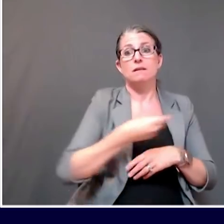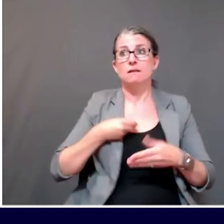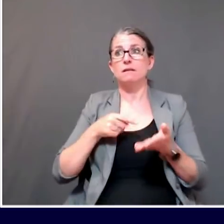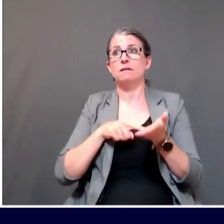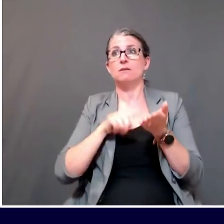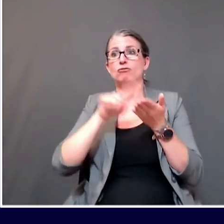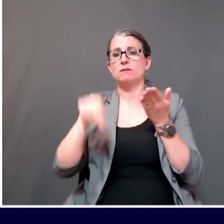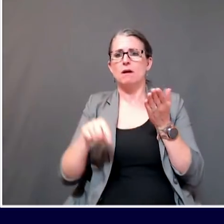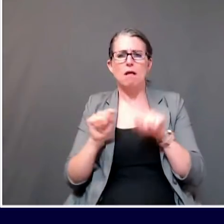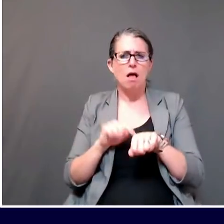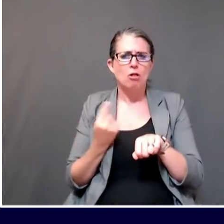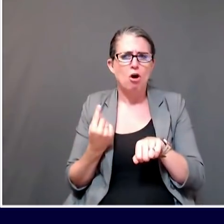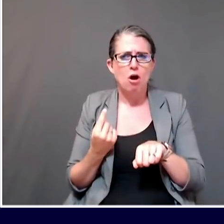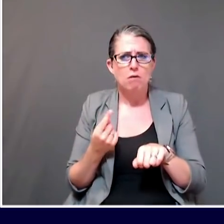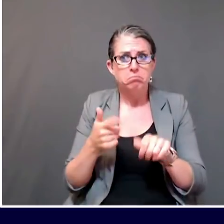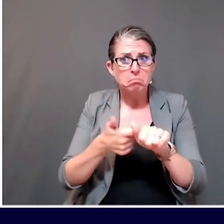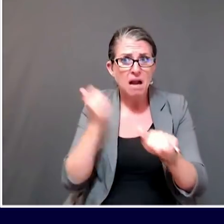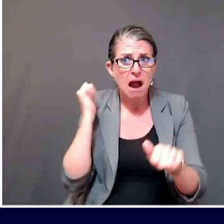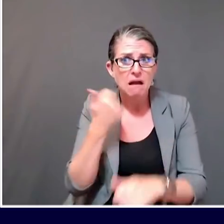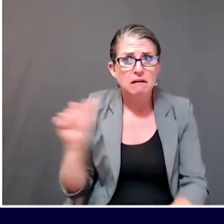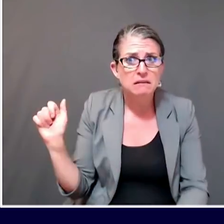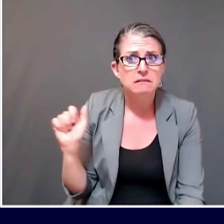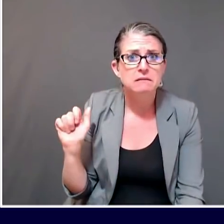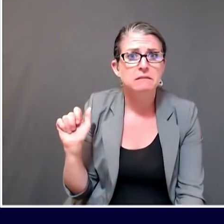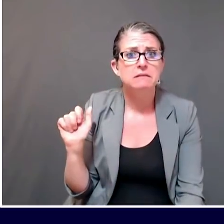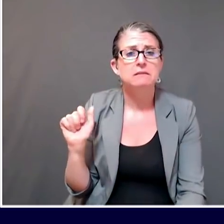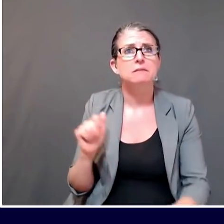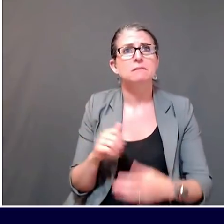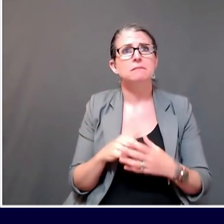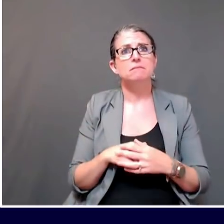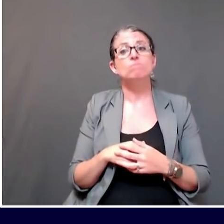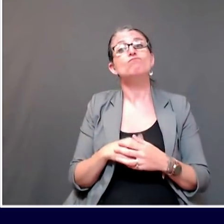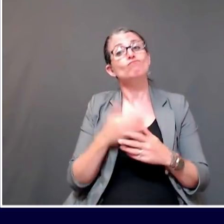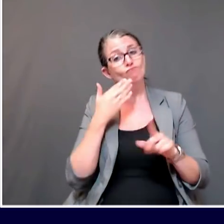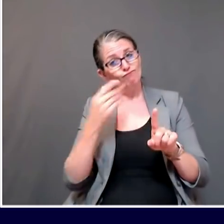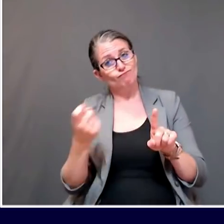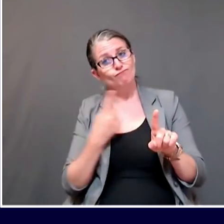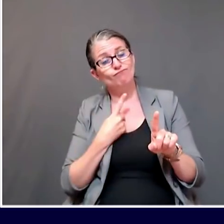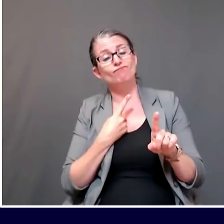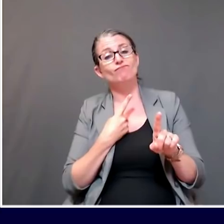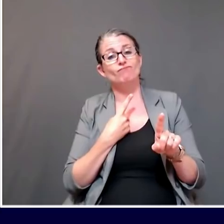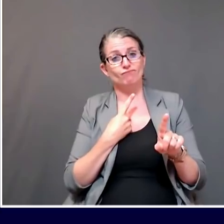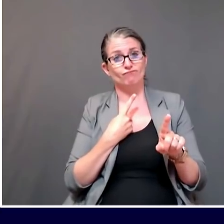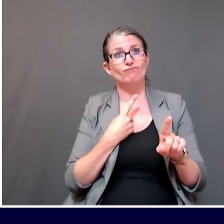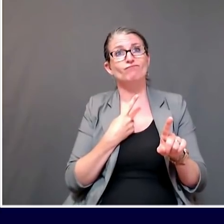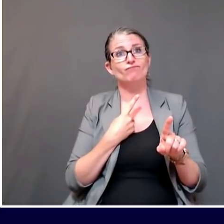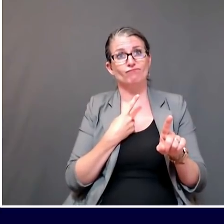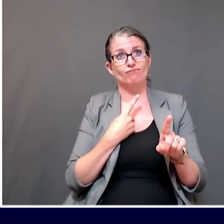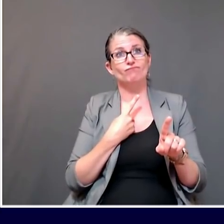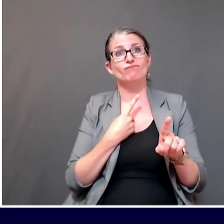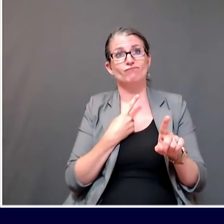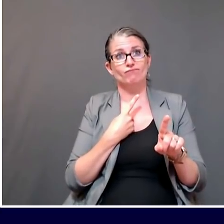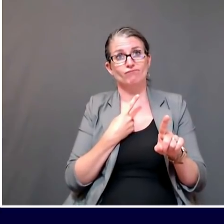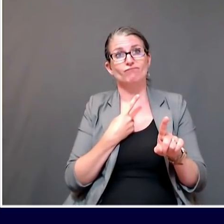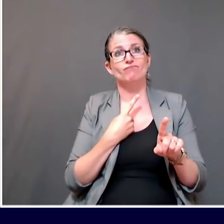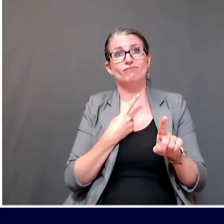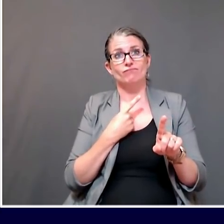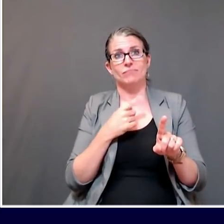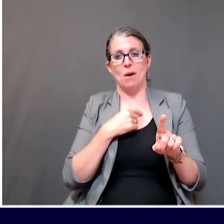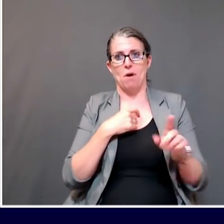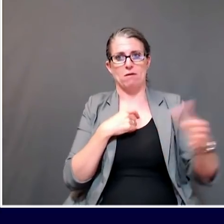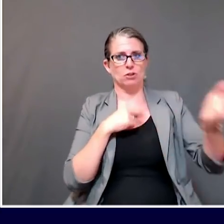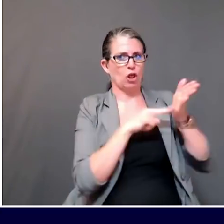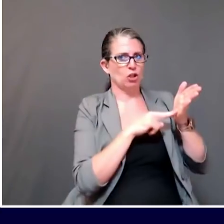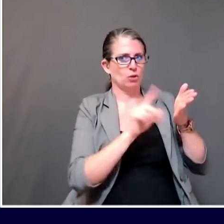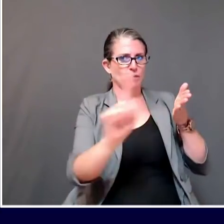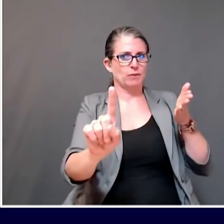weeks? Great. I'm glad you raised that, Charlie. I want to make sure I'm precise and exact in my answer. There is, first of